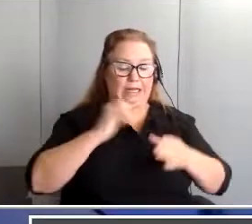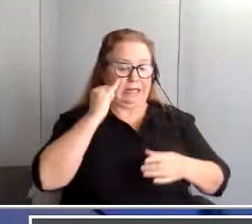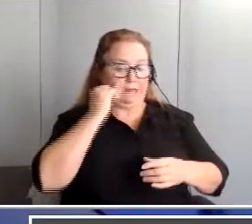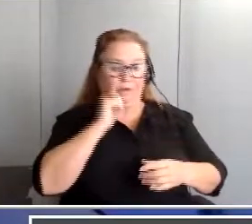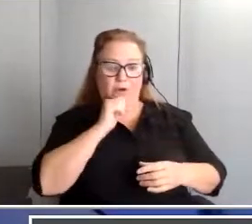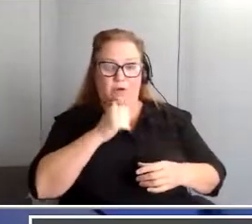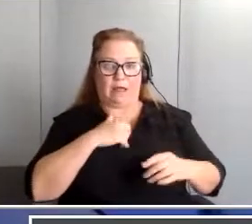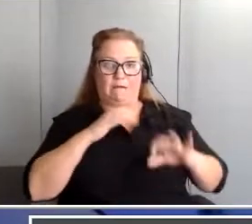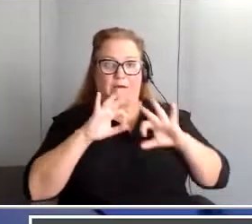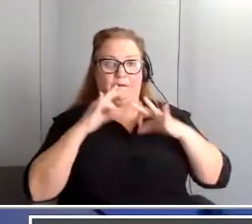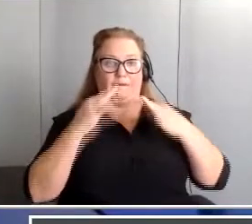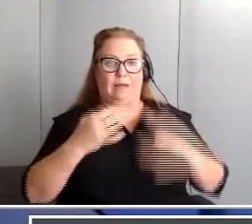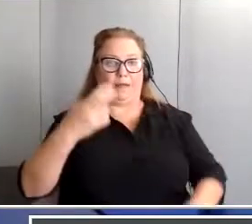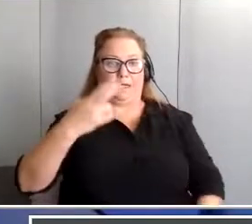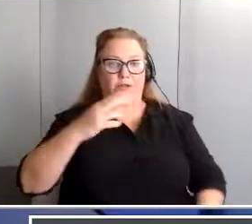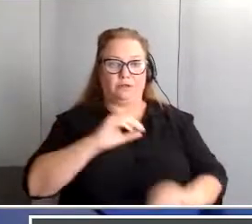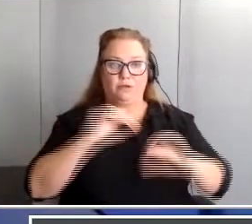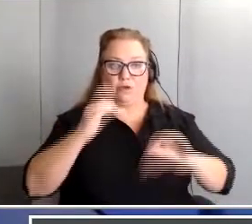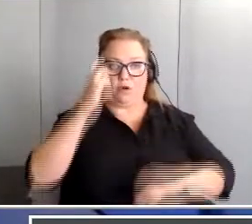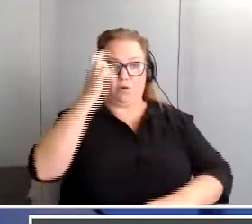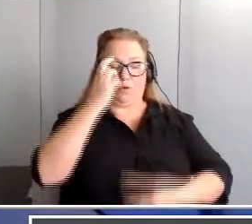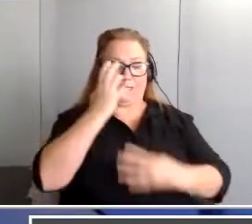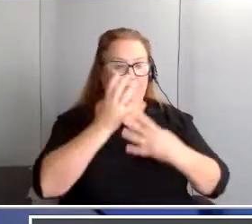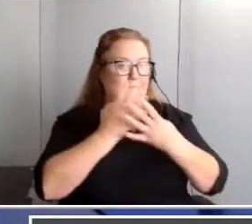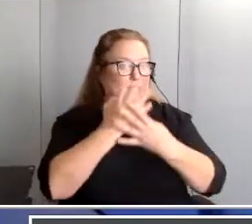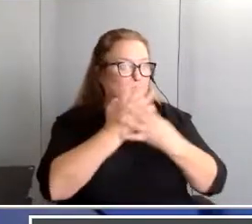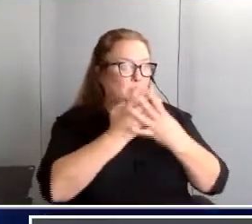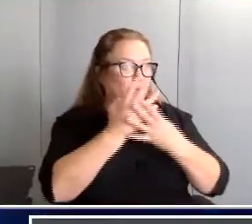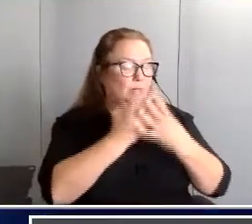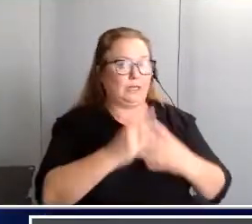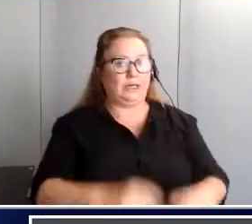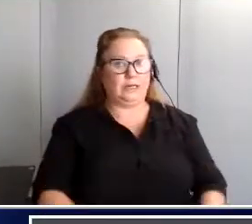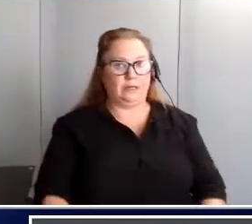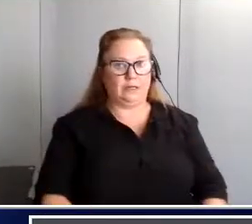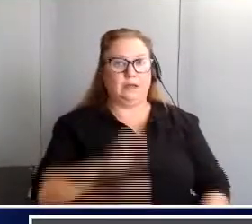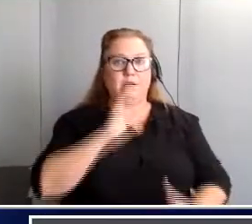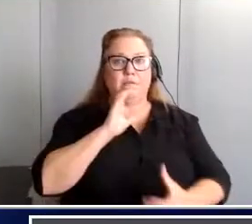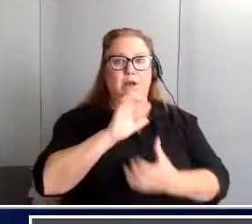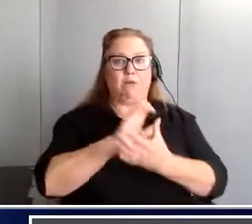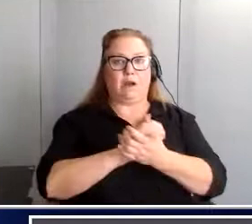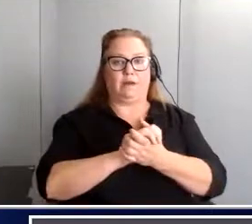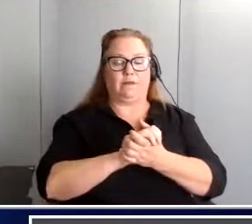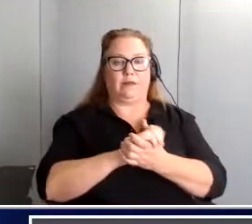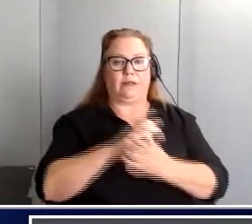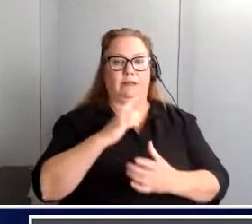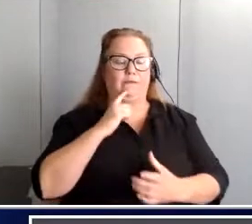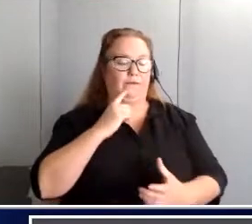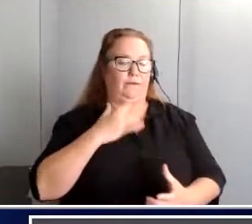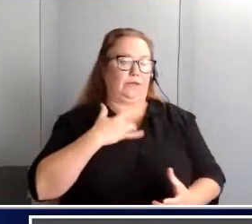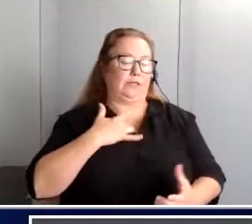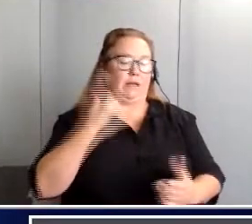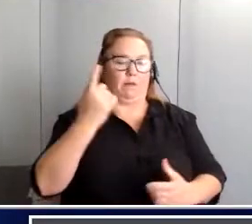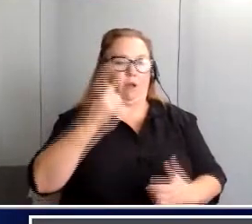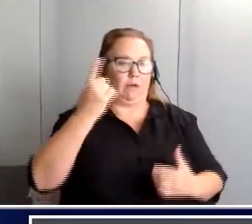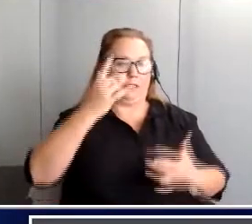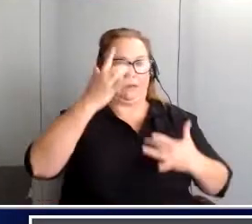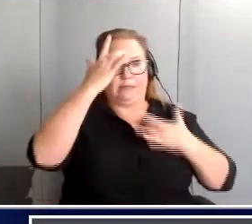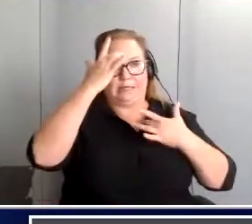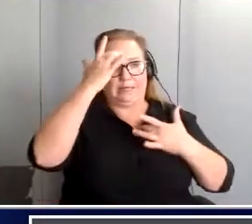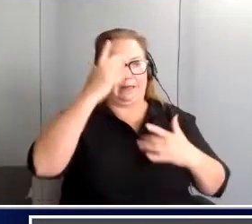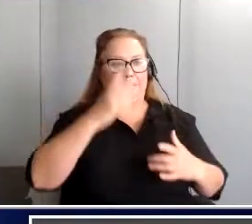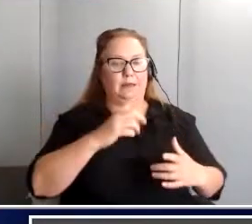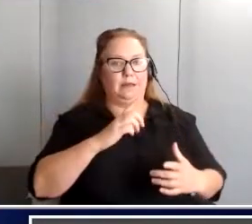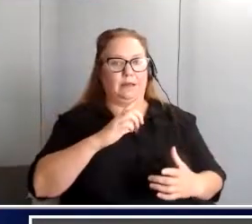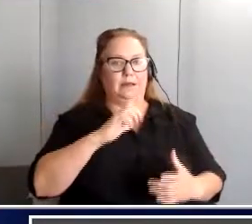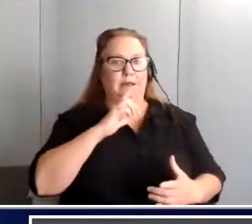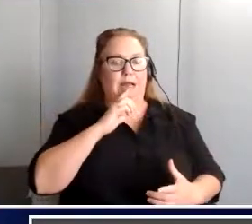they would have no reason to be screened? Is that, what I understand? My wife would say maybe I'm a hypochondriac. Yeah. Well, you know, she would tell you that I get the man flu